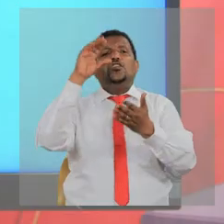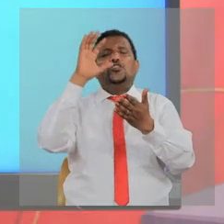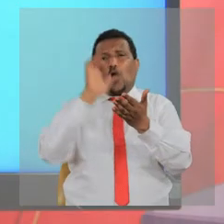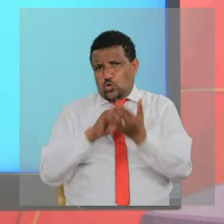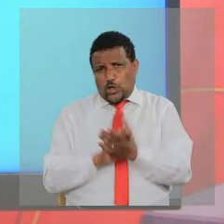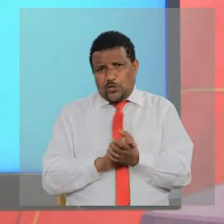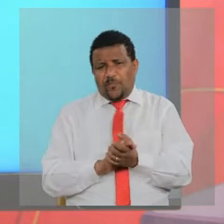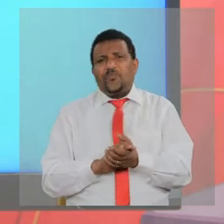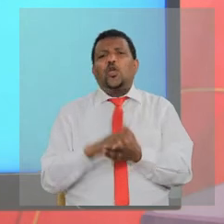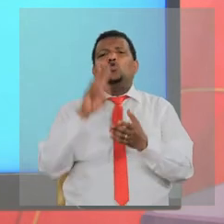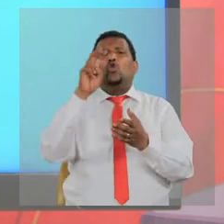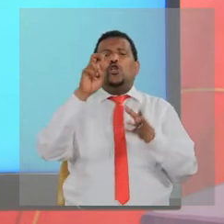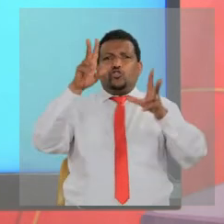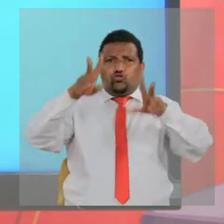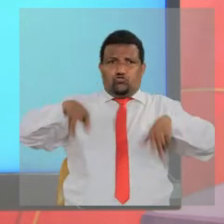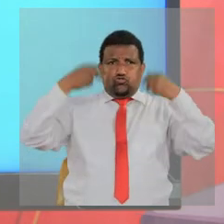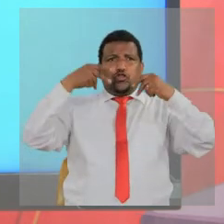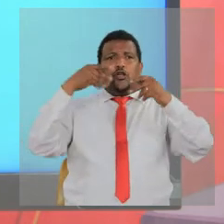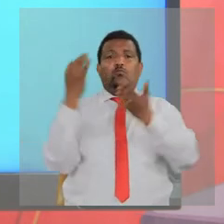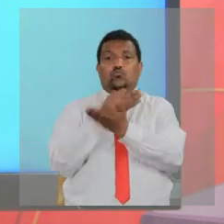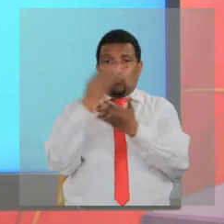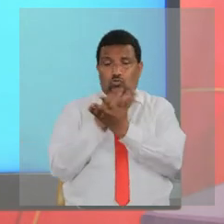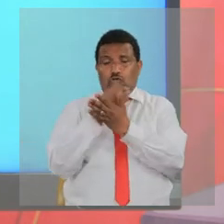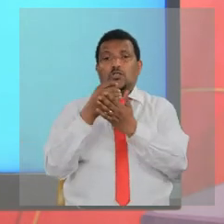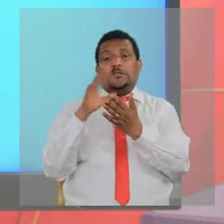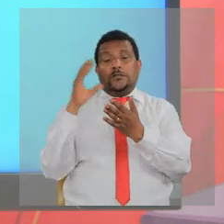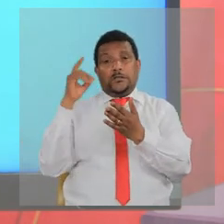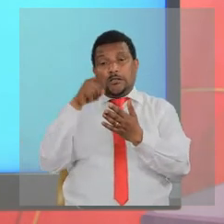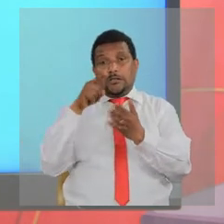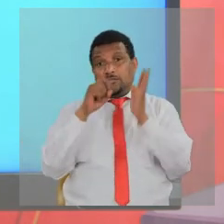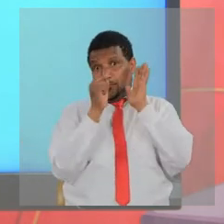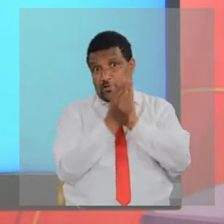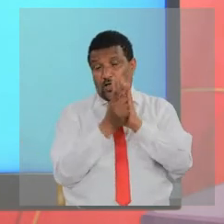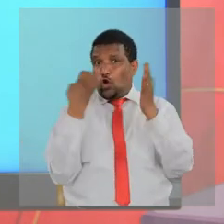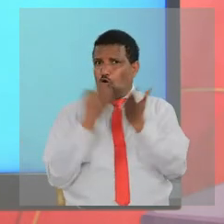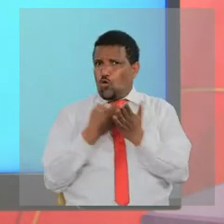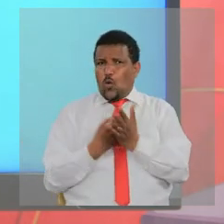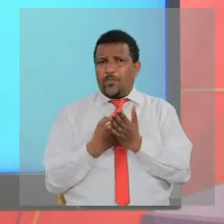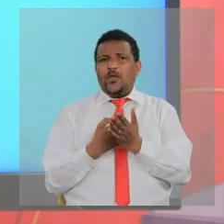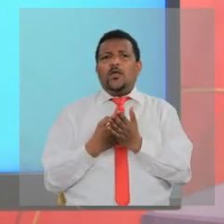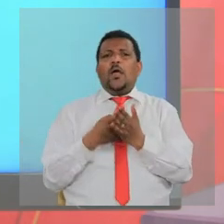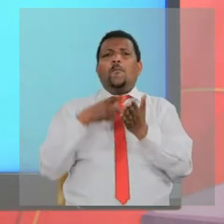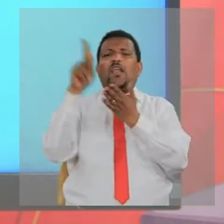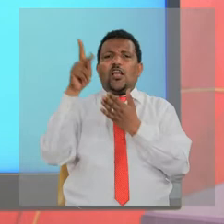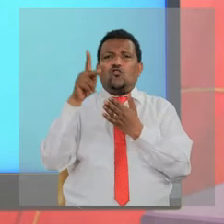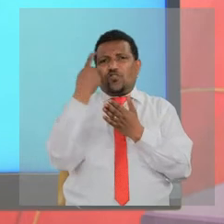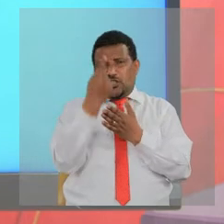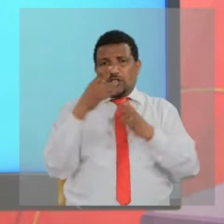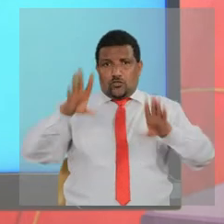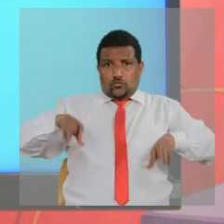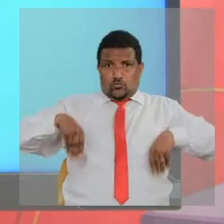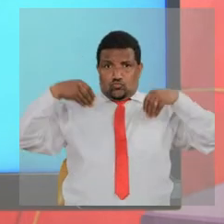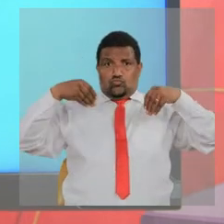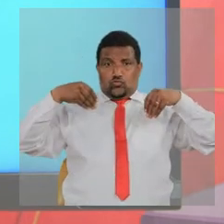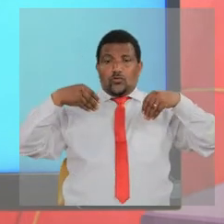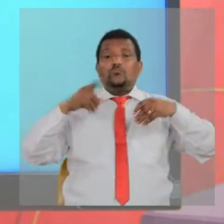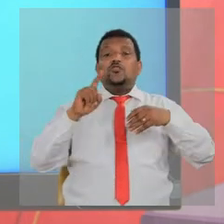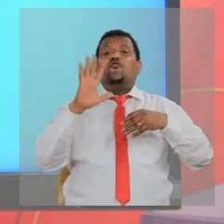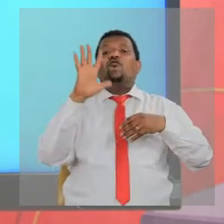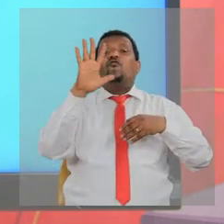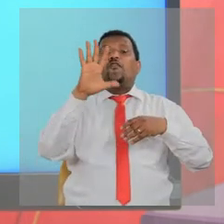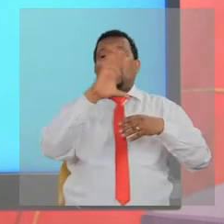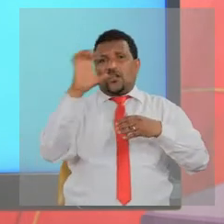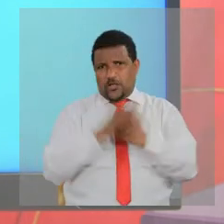if 20 trousers are produced in this hypothetical economy, and if the price of a single trouser is per